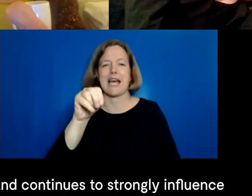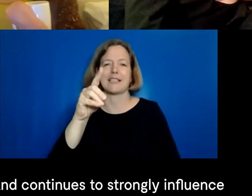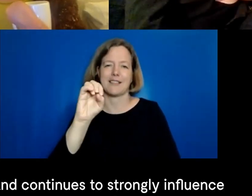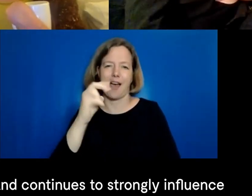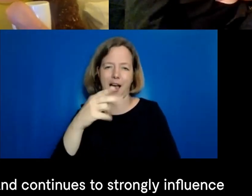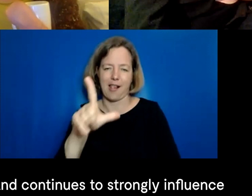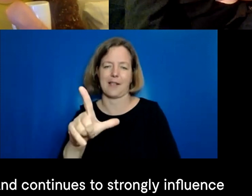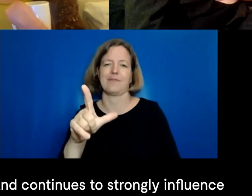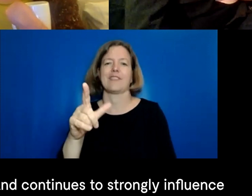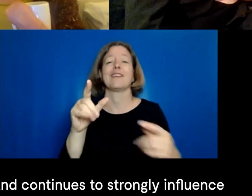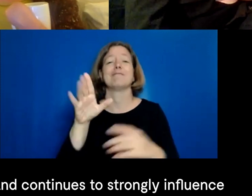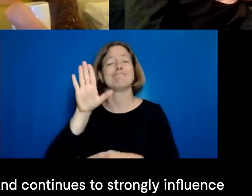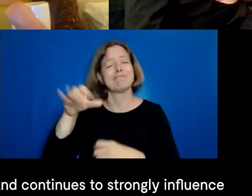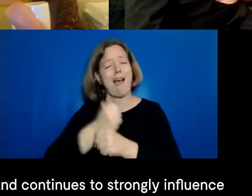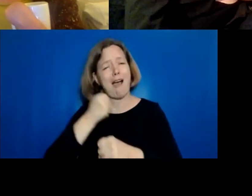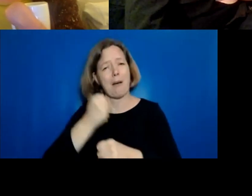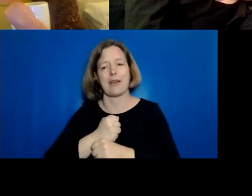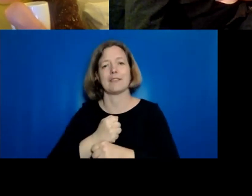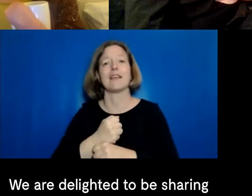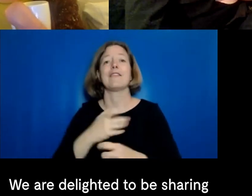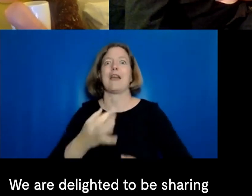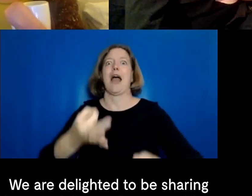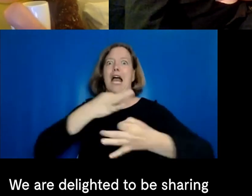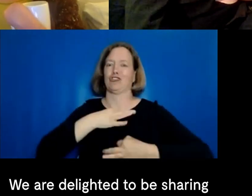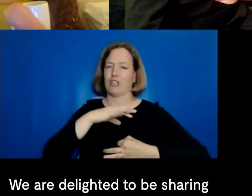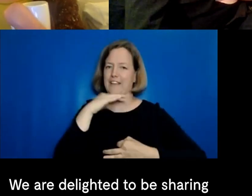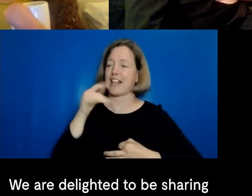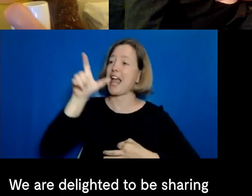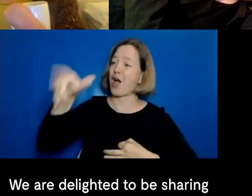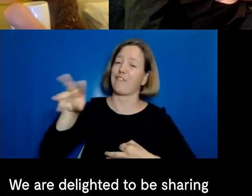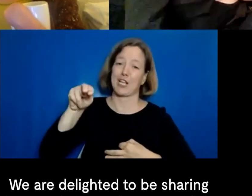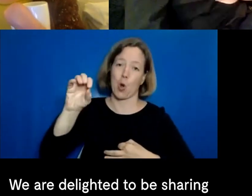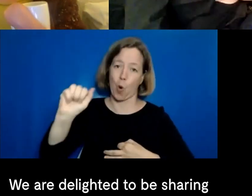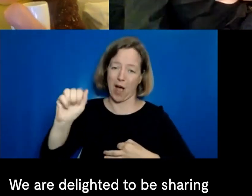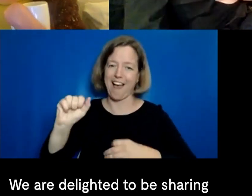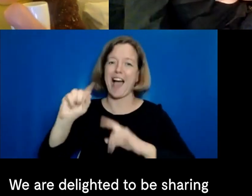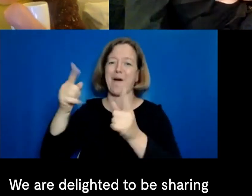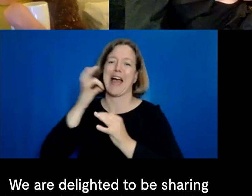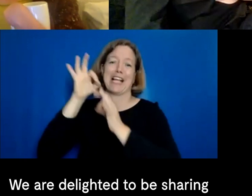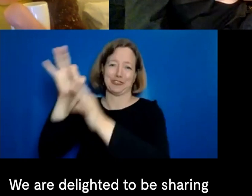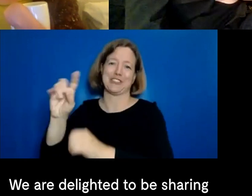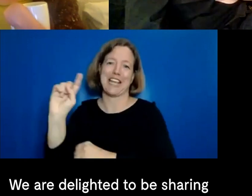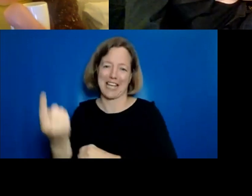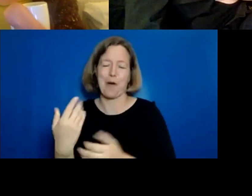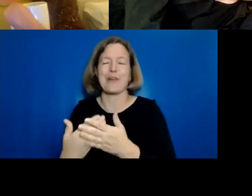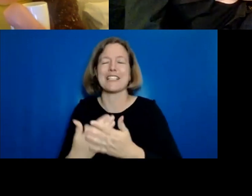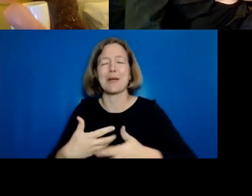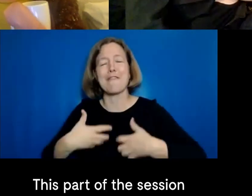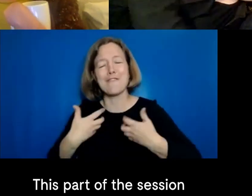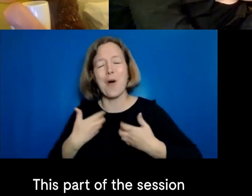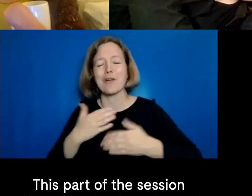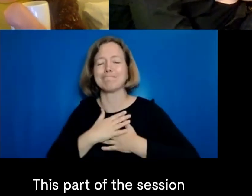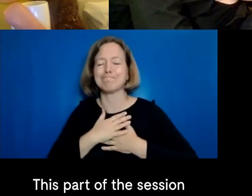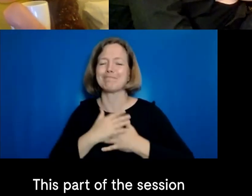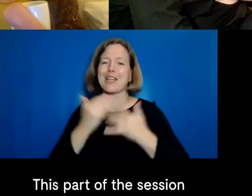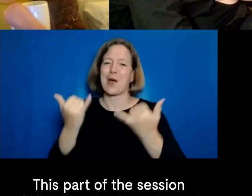to strongly influence both myself and Noa. We are delighted to be sharing this part of the conference with her.